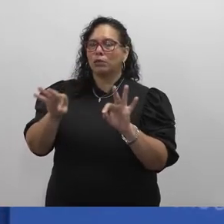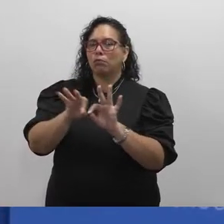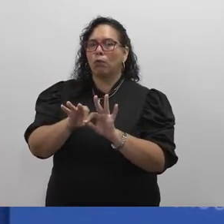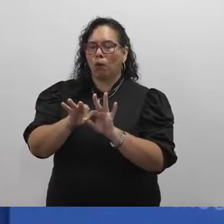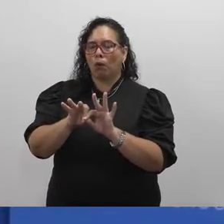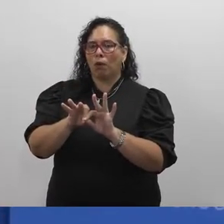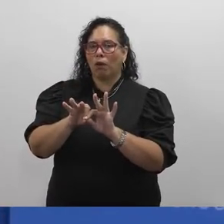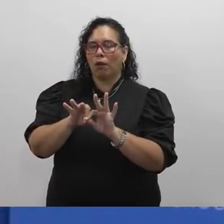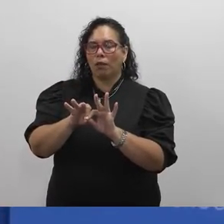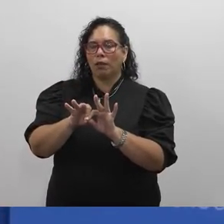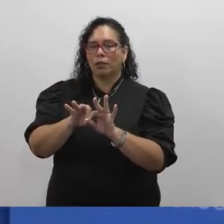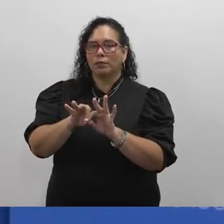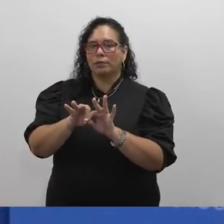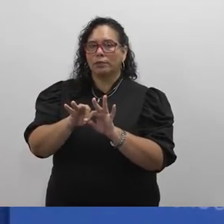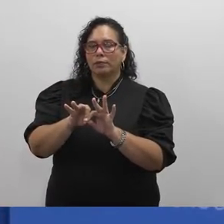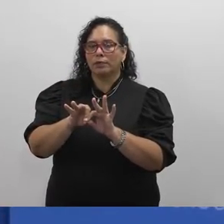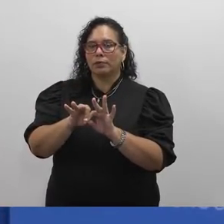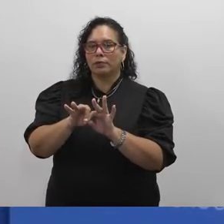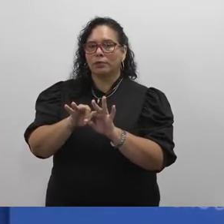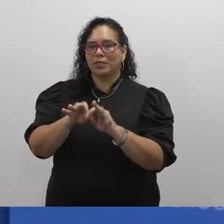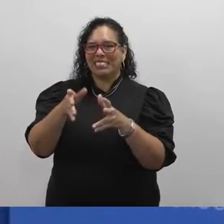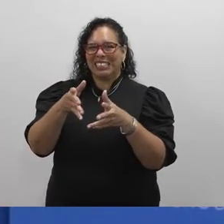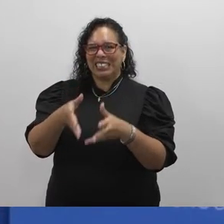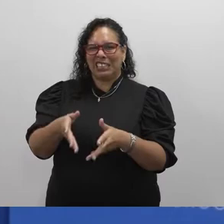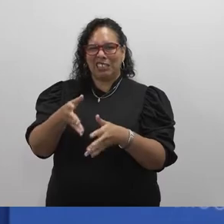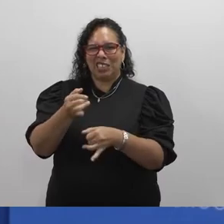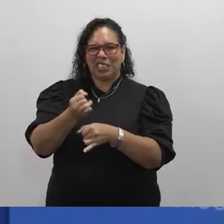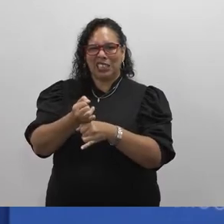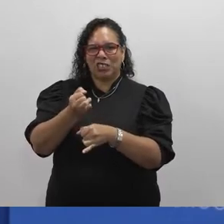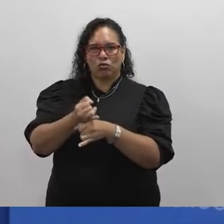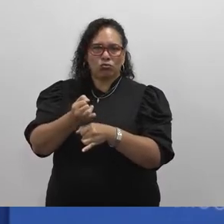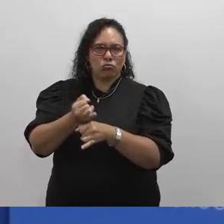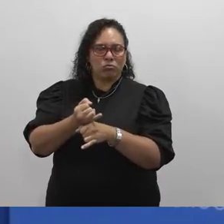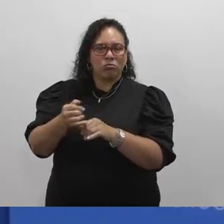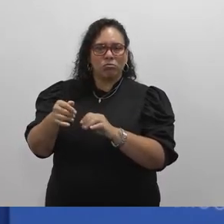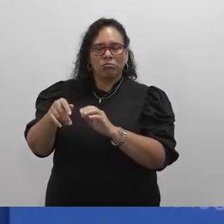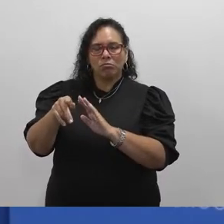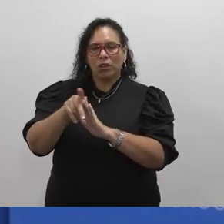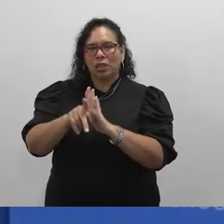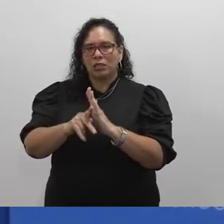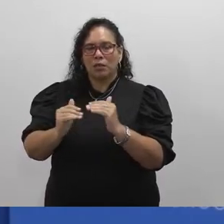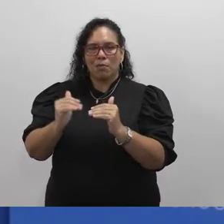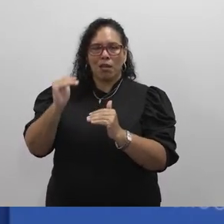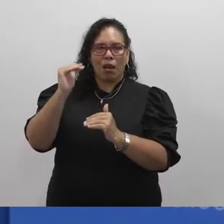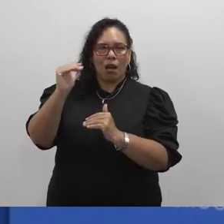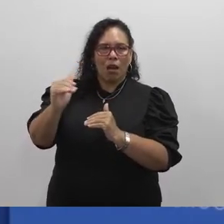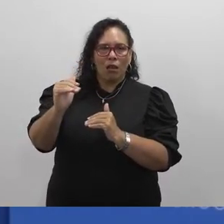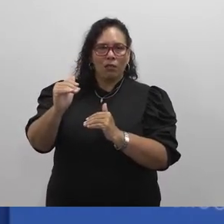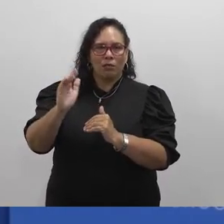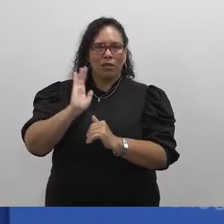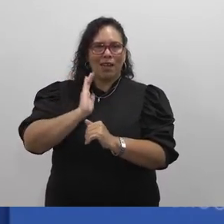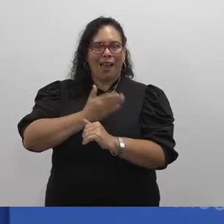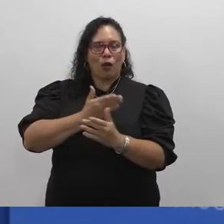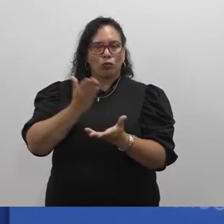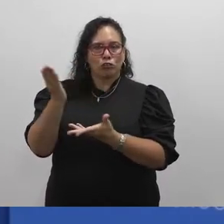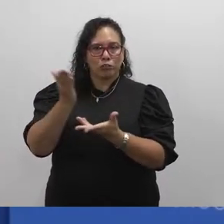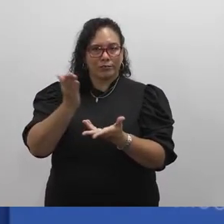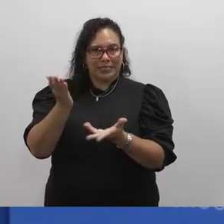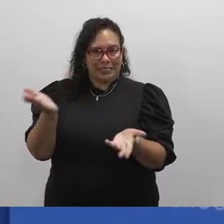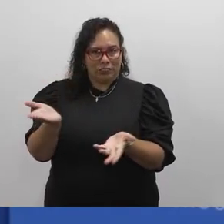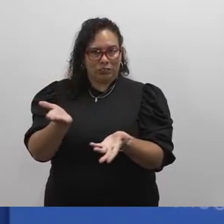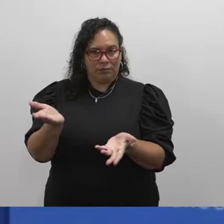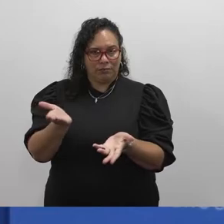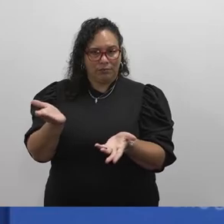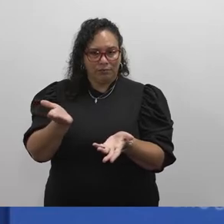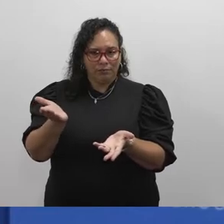it leaves embedded institutionally in a policy beyond potentially our service here, right?